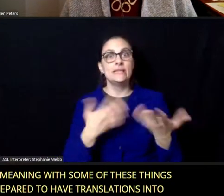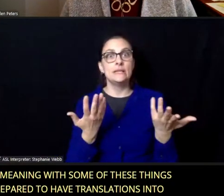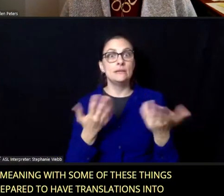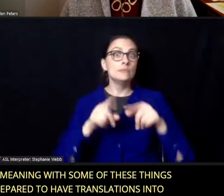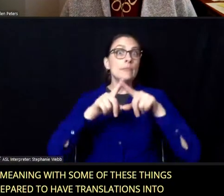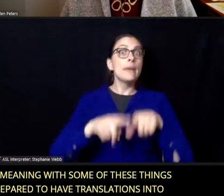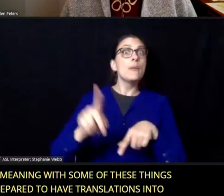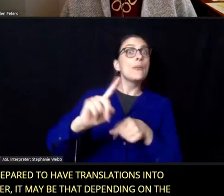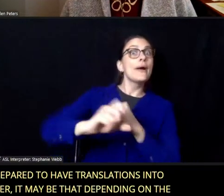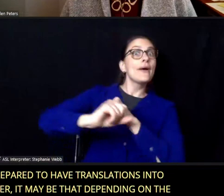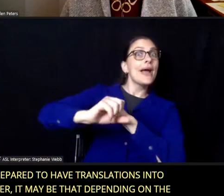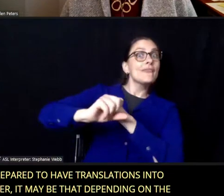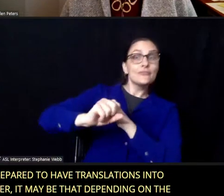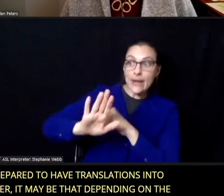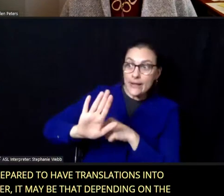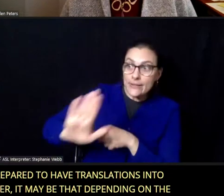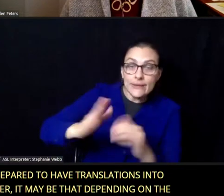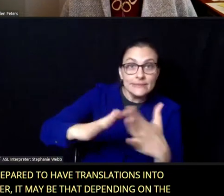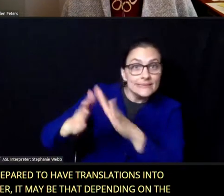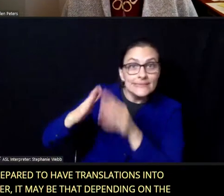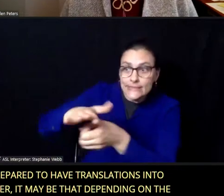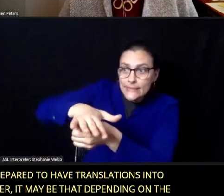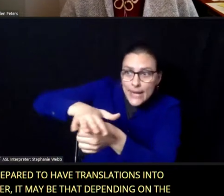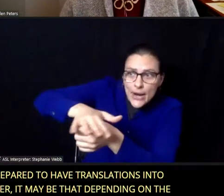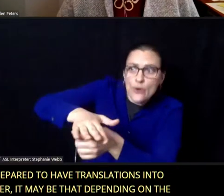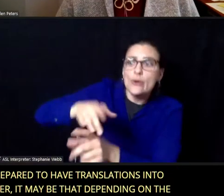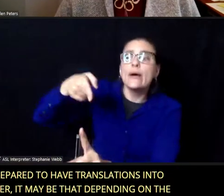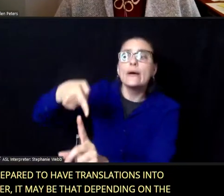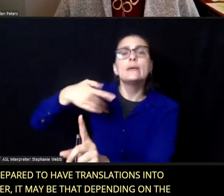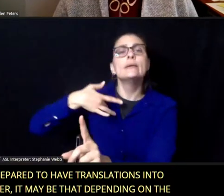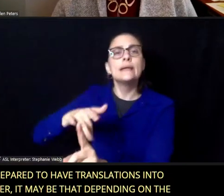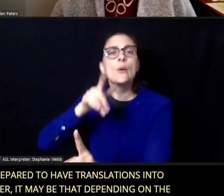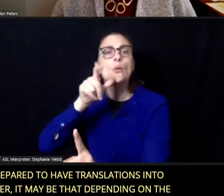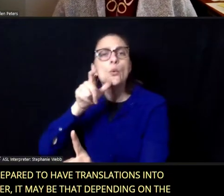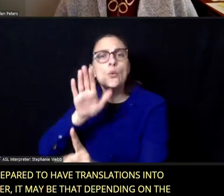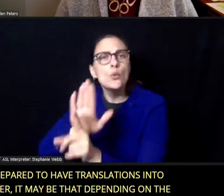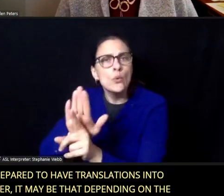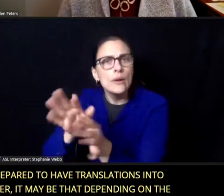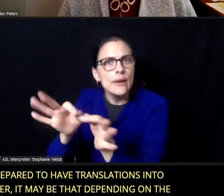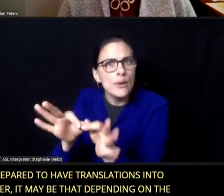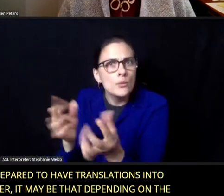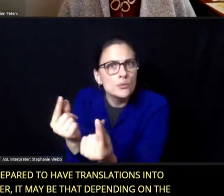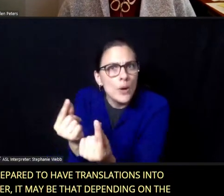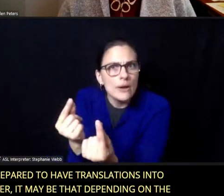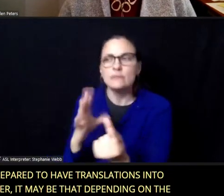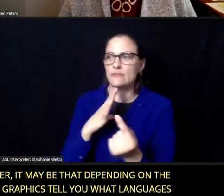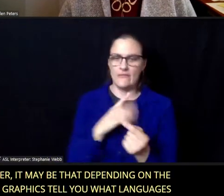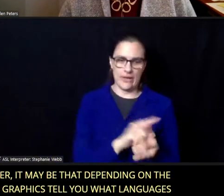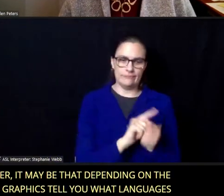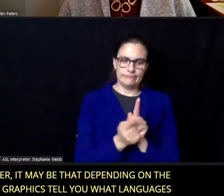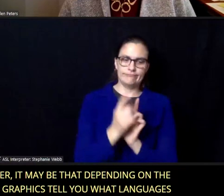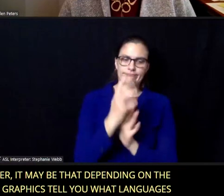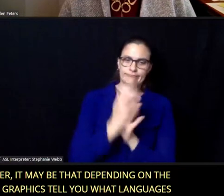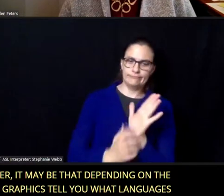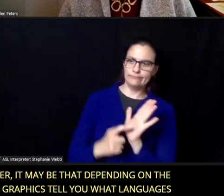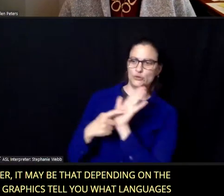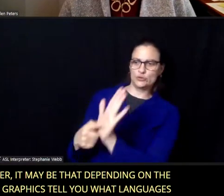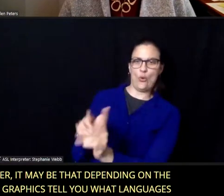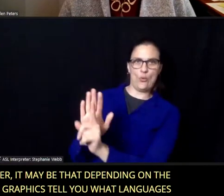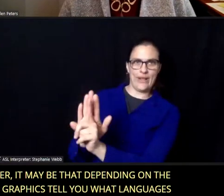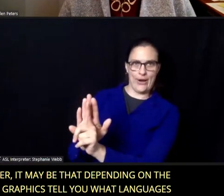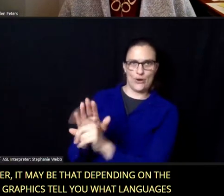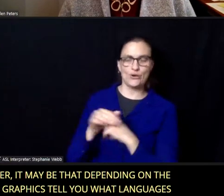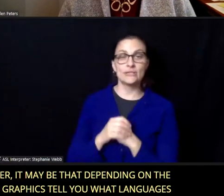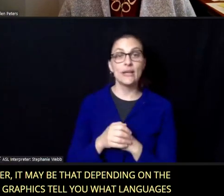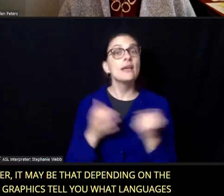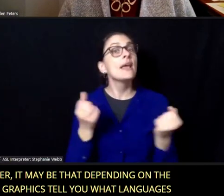languages should be available. When it's digital, then we can, automatically translate into the language that the user's web